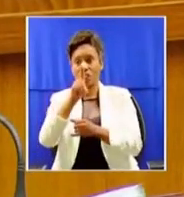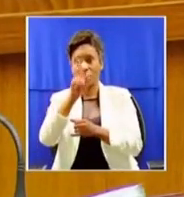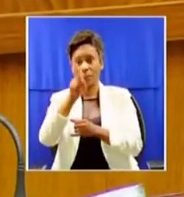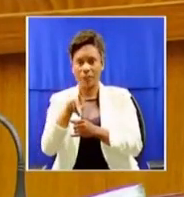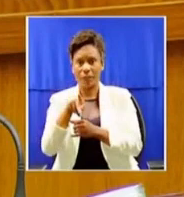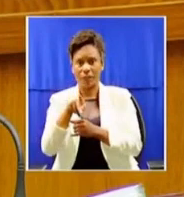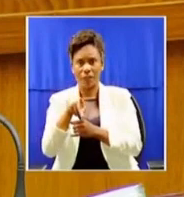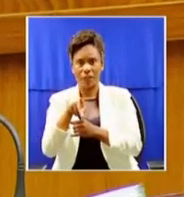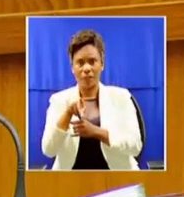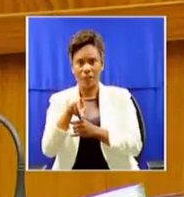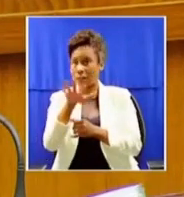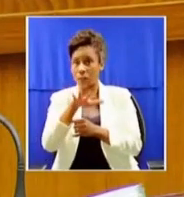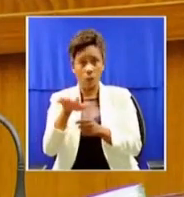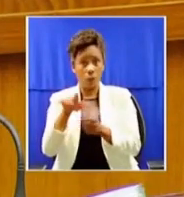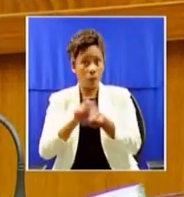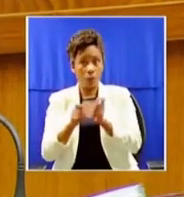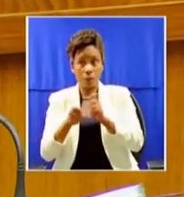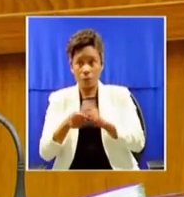Mm. The situation has changed.